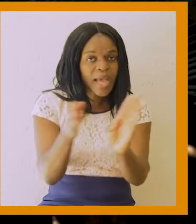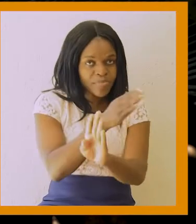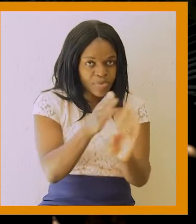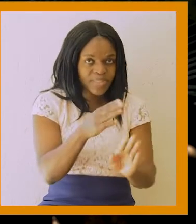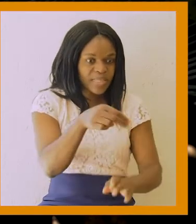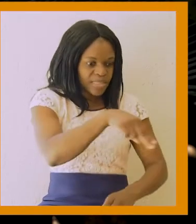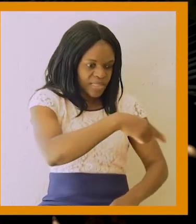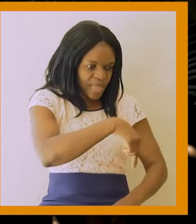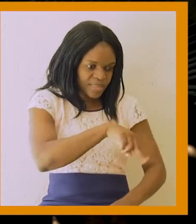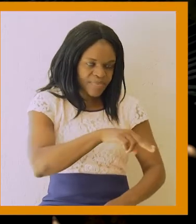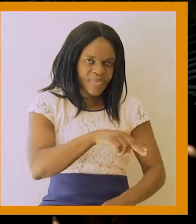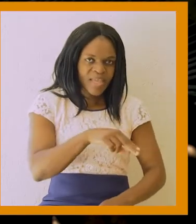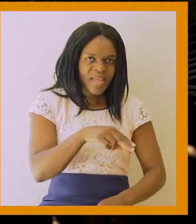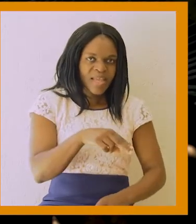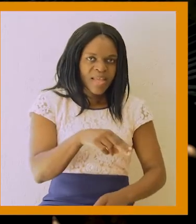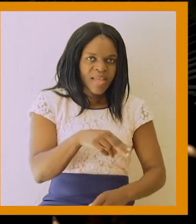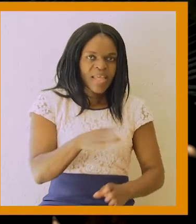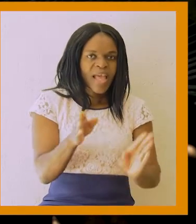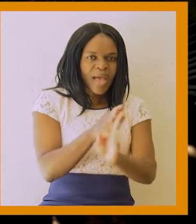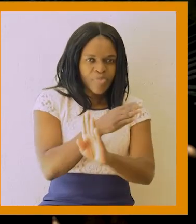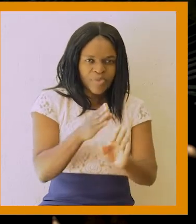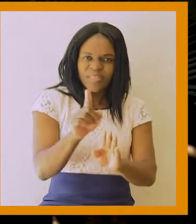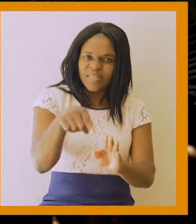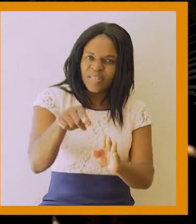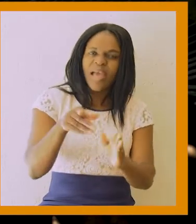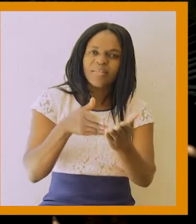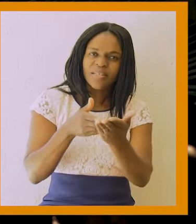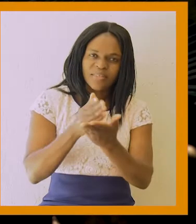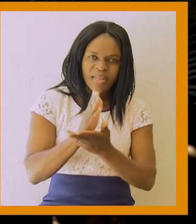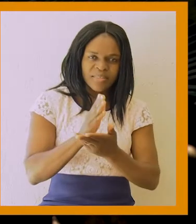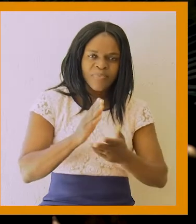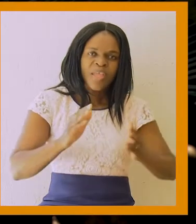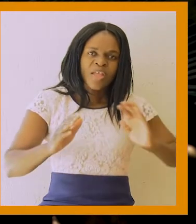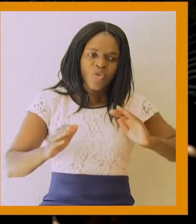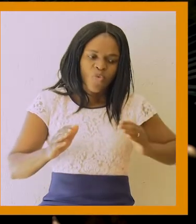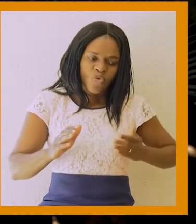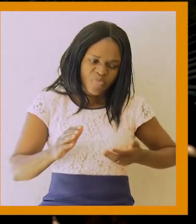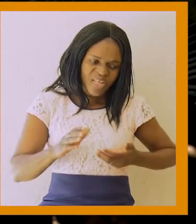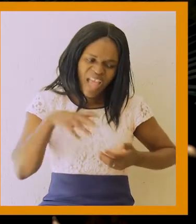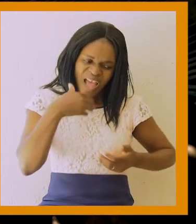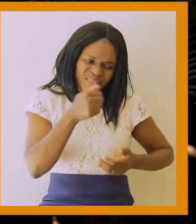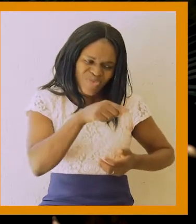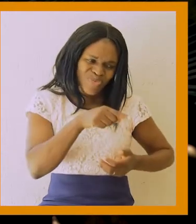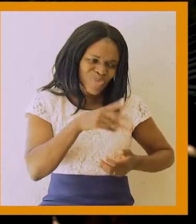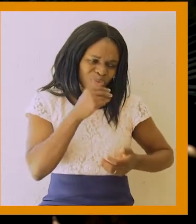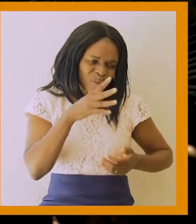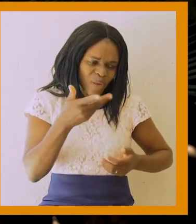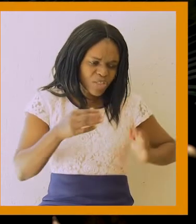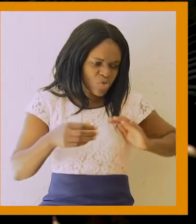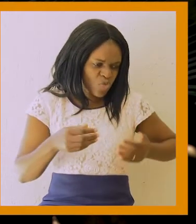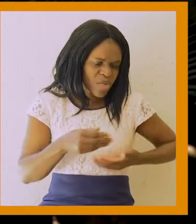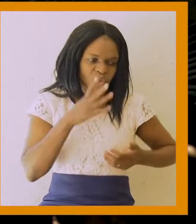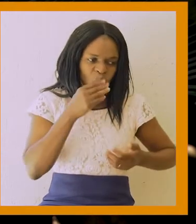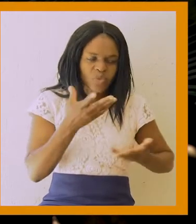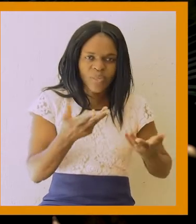are abusing us? They are taking advantage of their rights. And we said, what do you mean? And she went on to say,